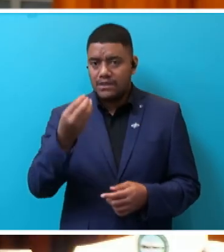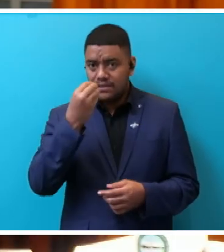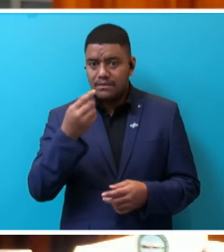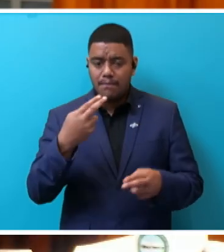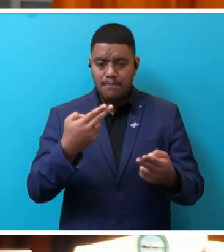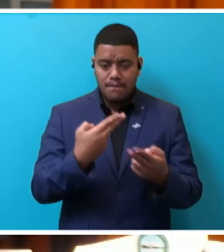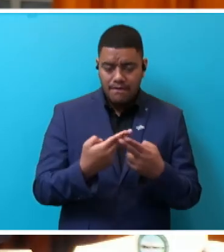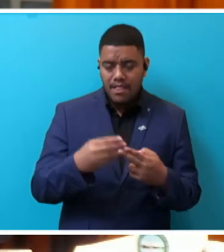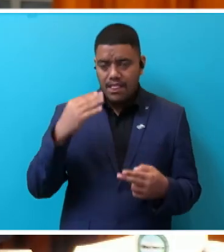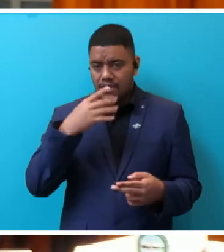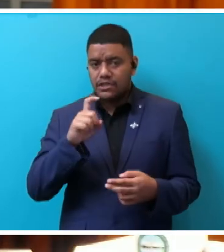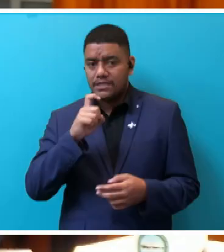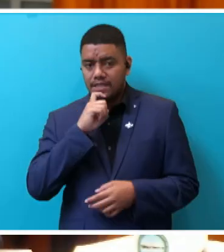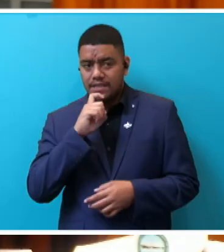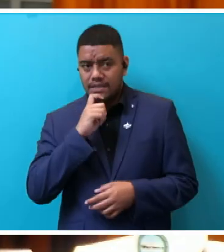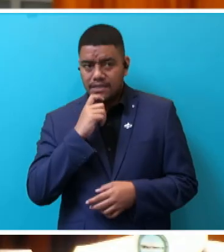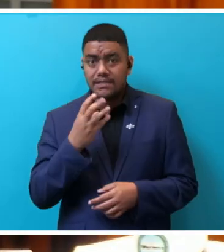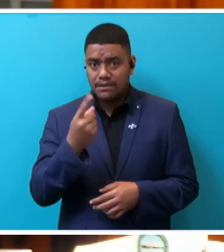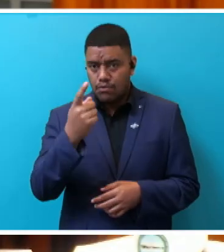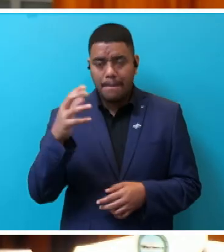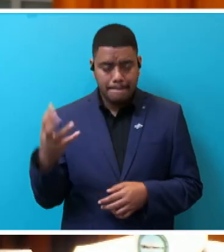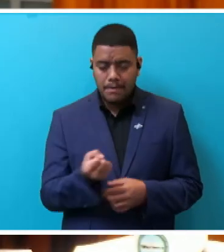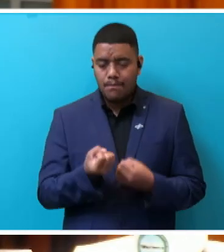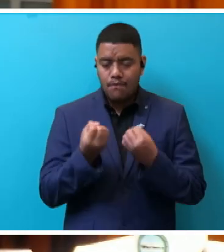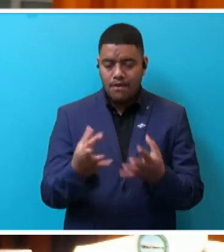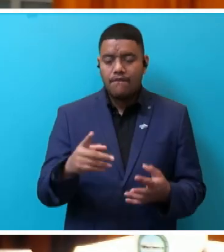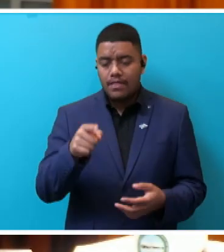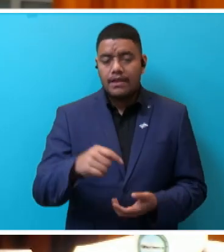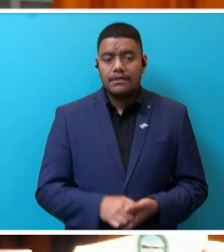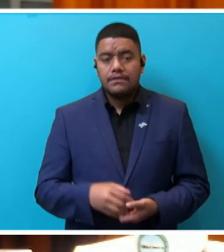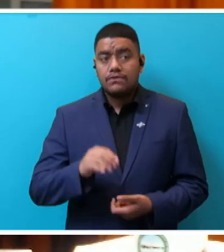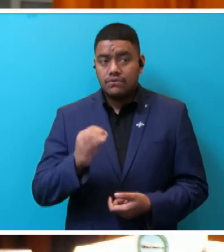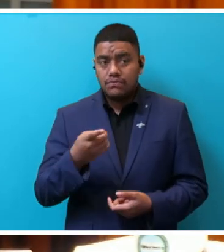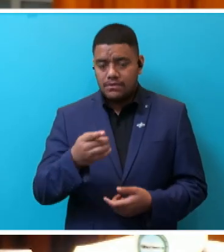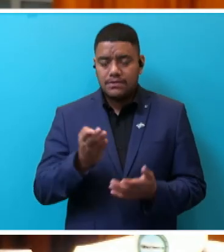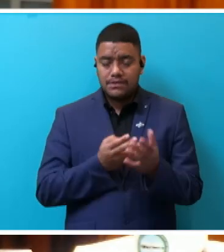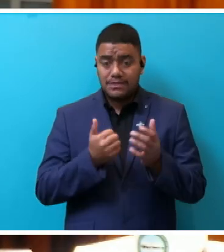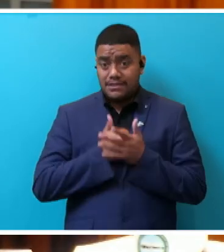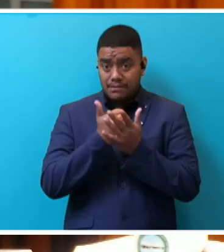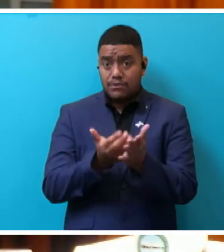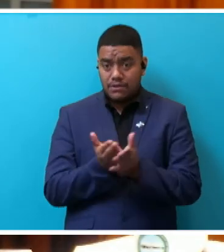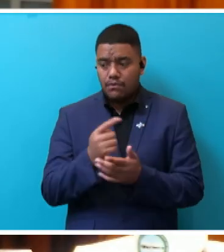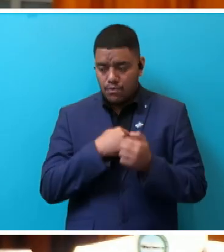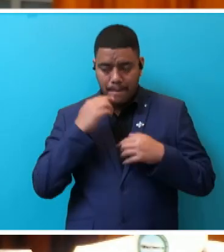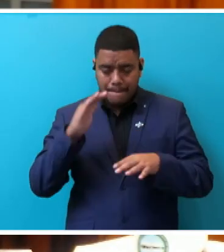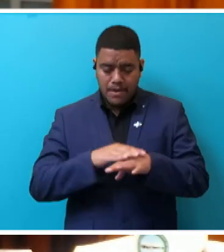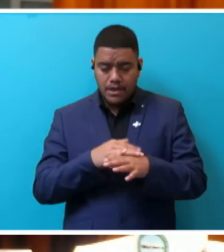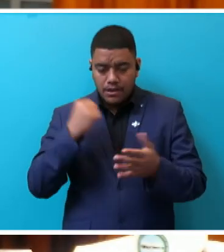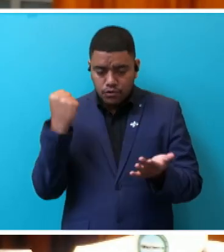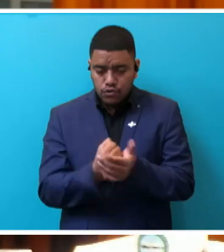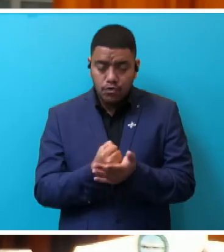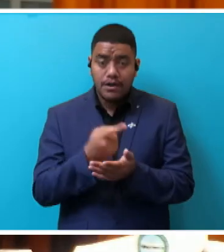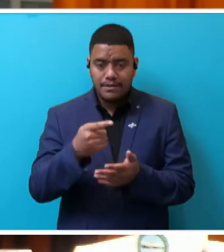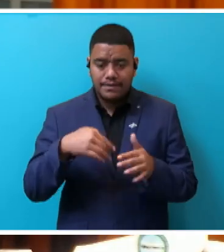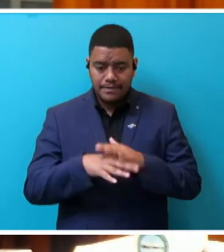breakfast, lunch, dinner. Someone's going to have to provide for that. So that sort of service, we want to make sure that it is contained